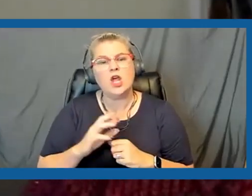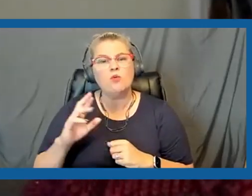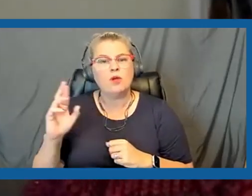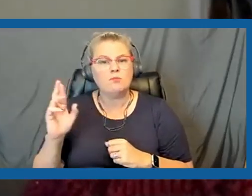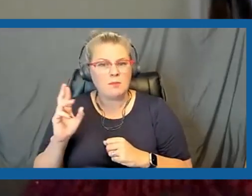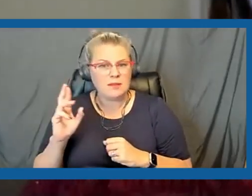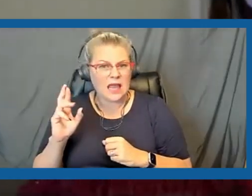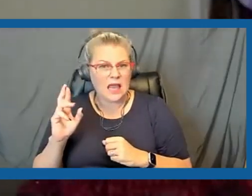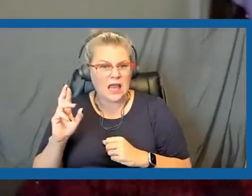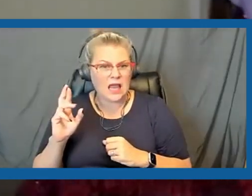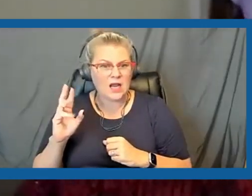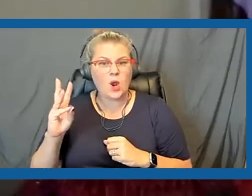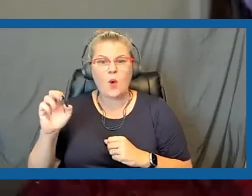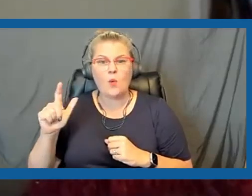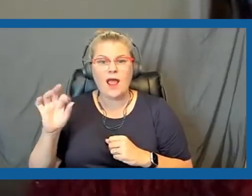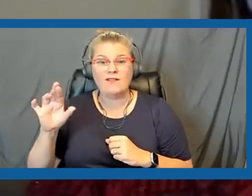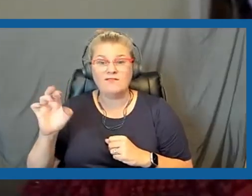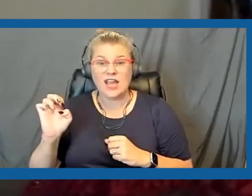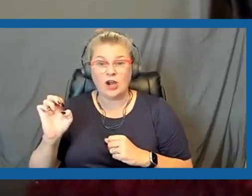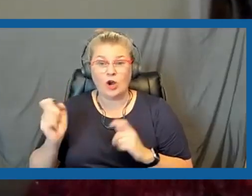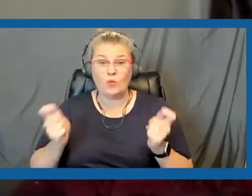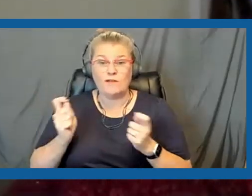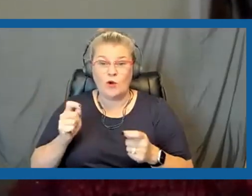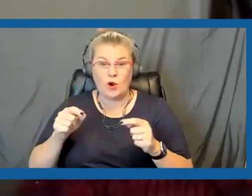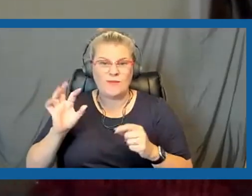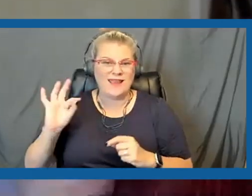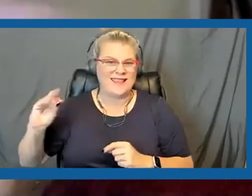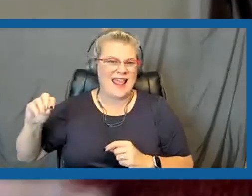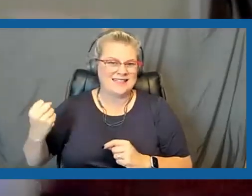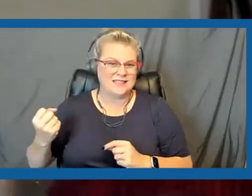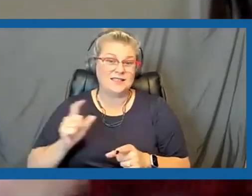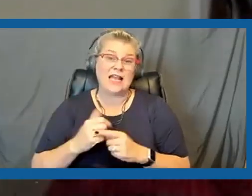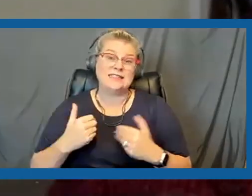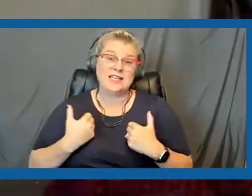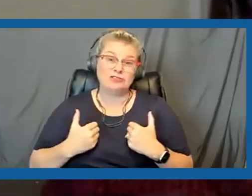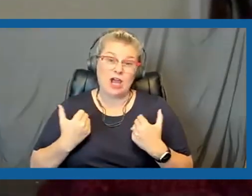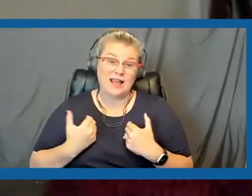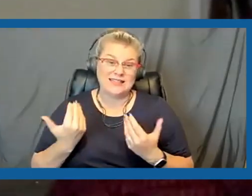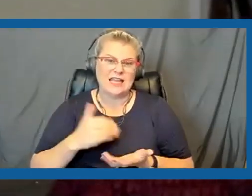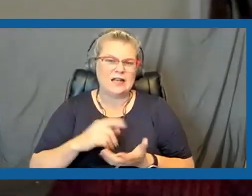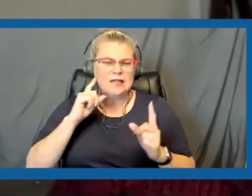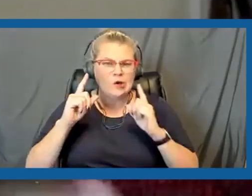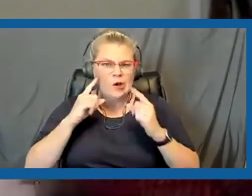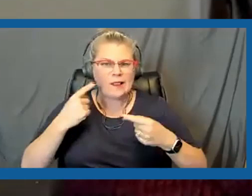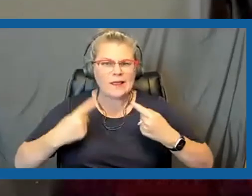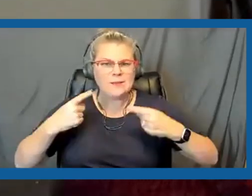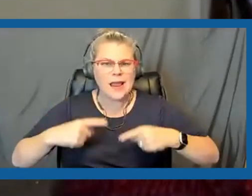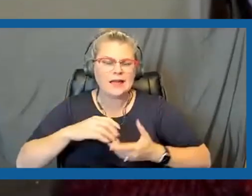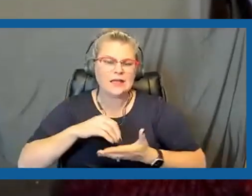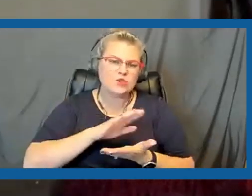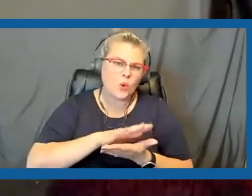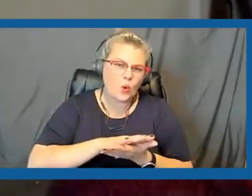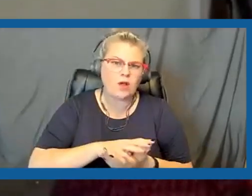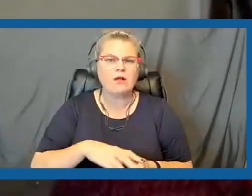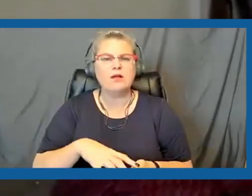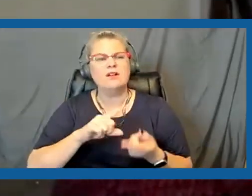Republican welfare reform in the 90s. As a young child, again, still hearing this debate in school and among friends and